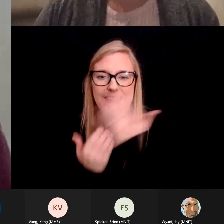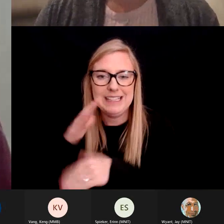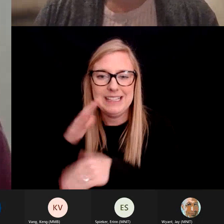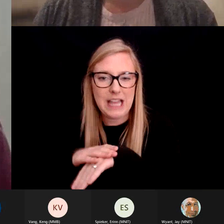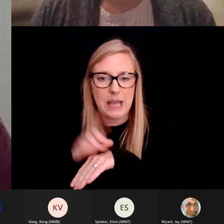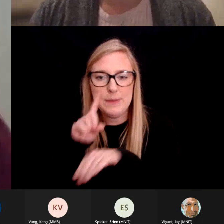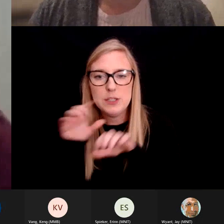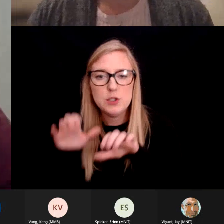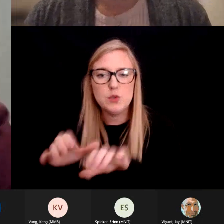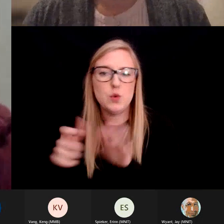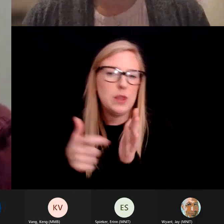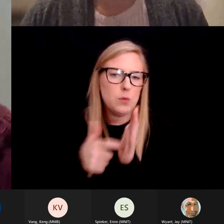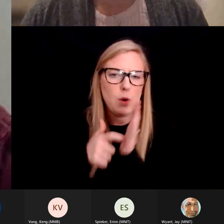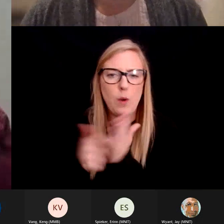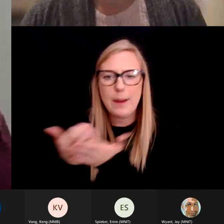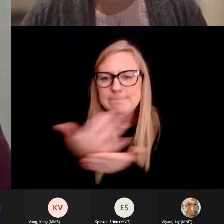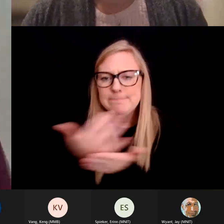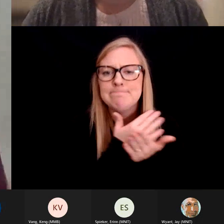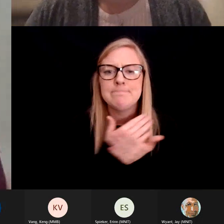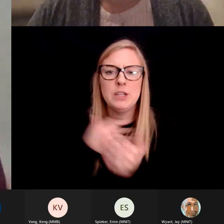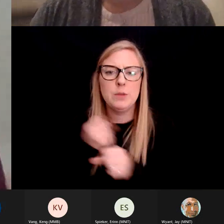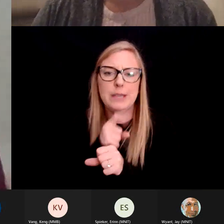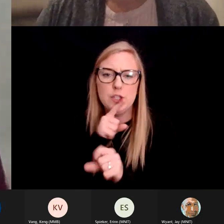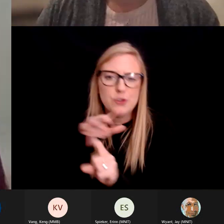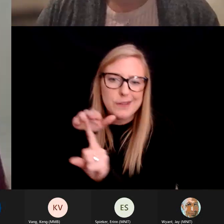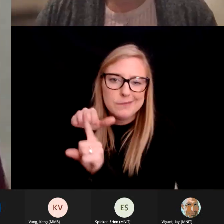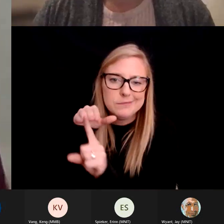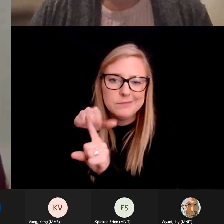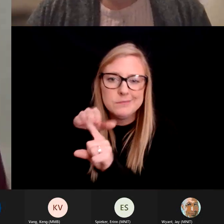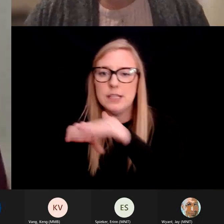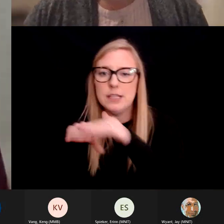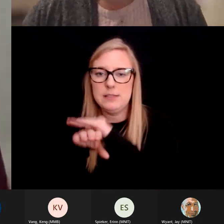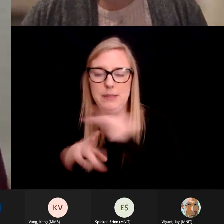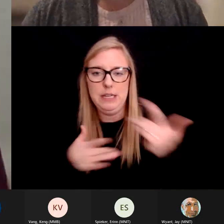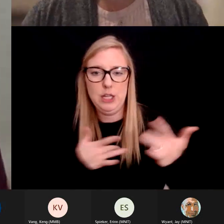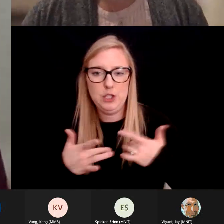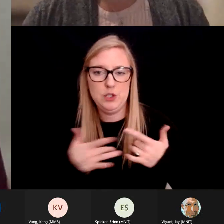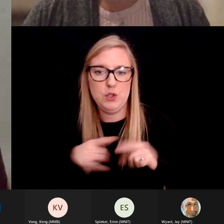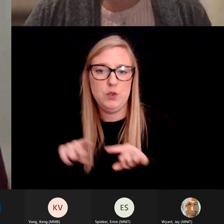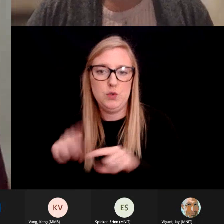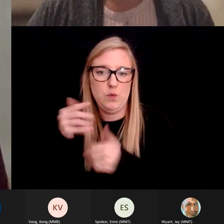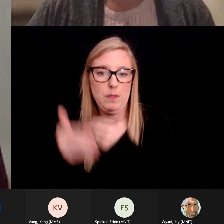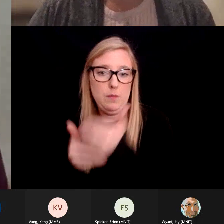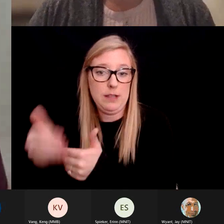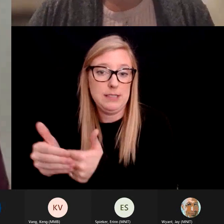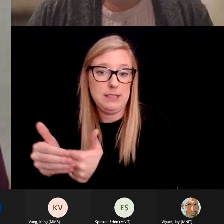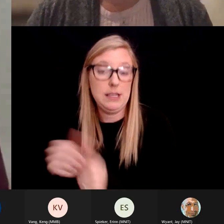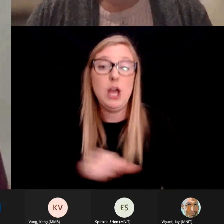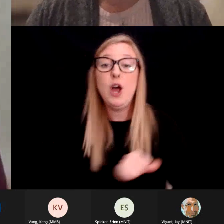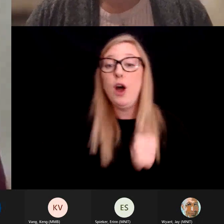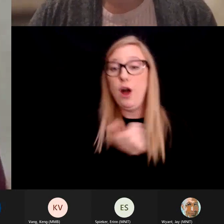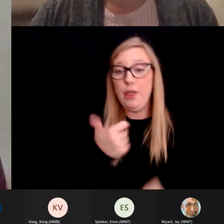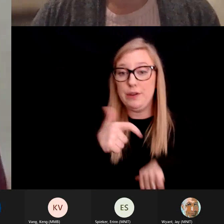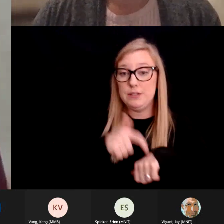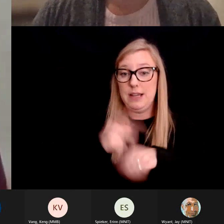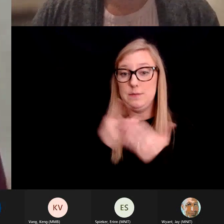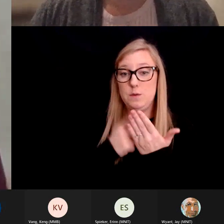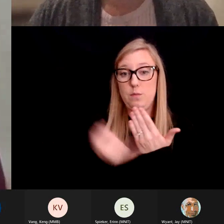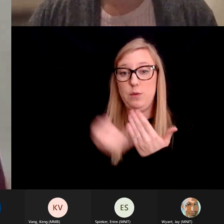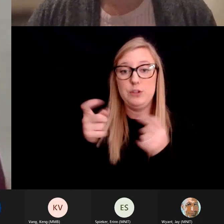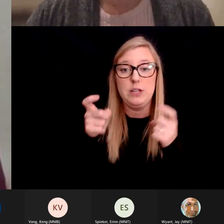and they're making sure that they're calling attention to accessibility concerns in that process. Other times our project managers are simply there